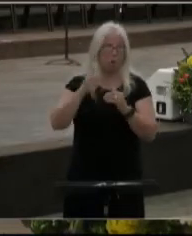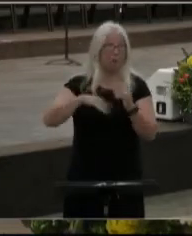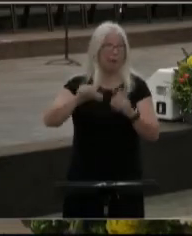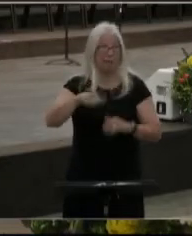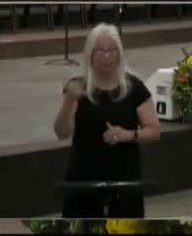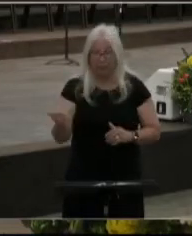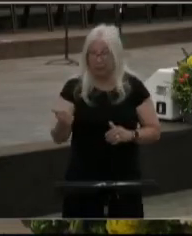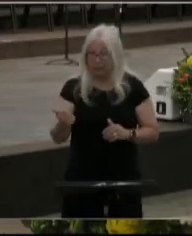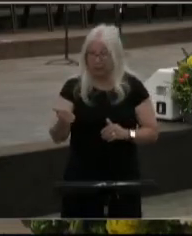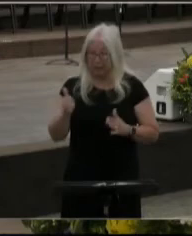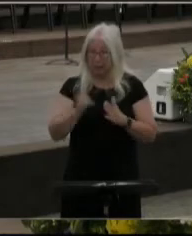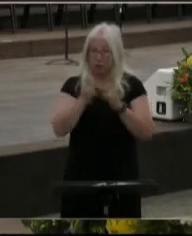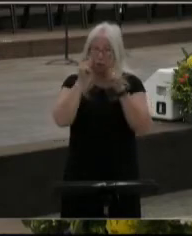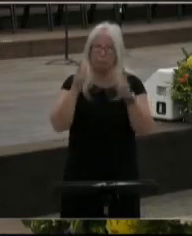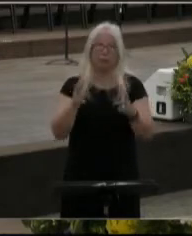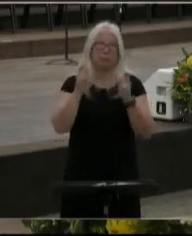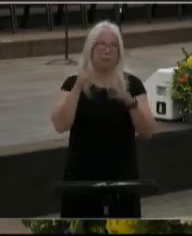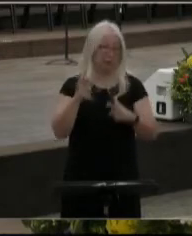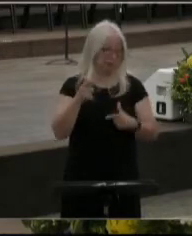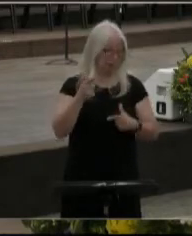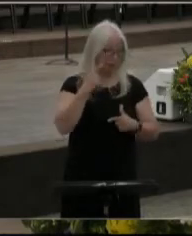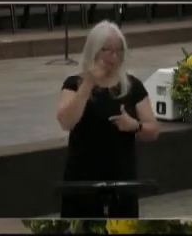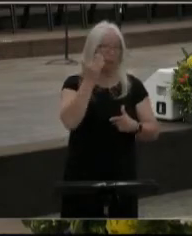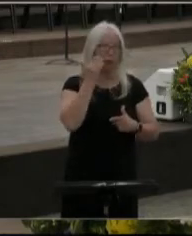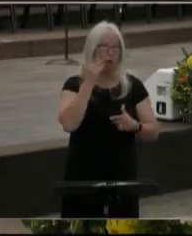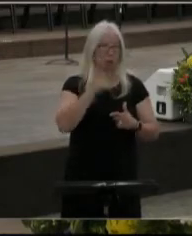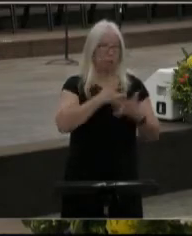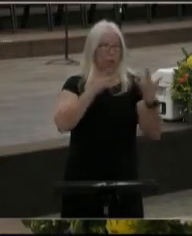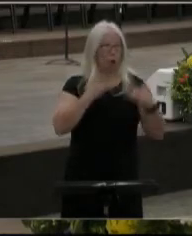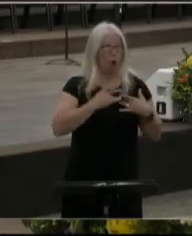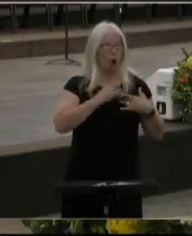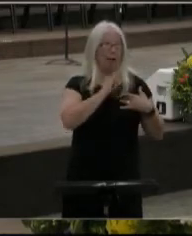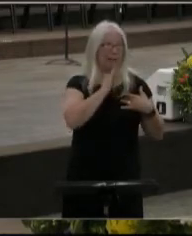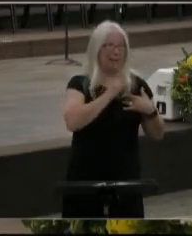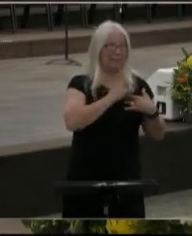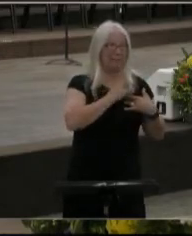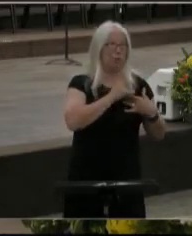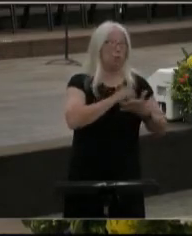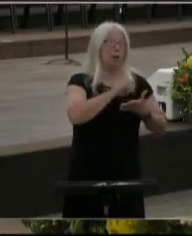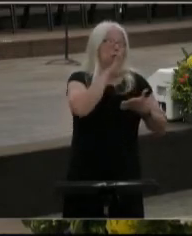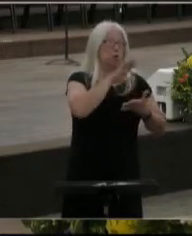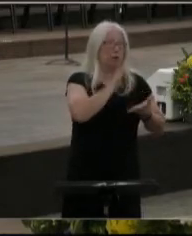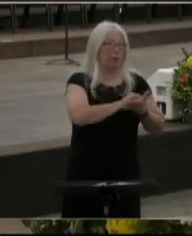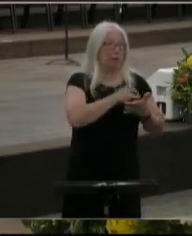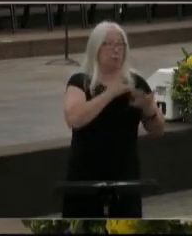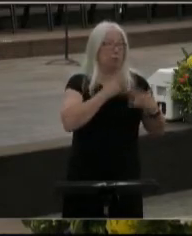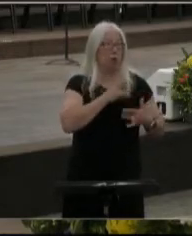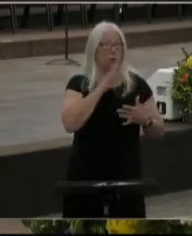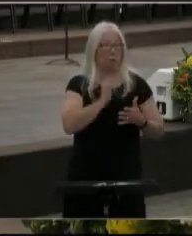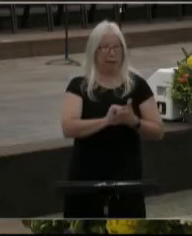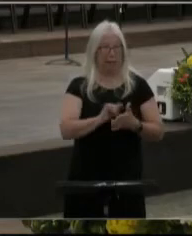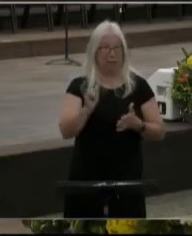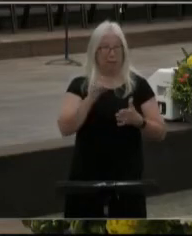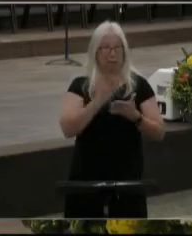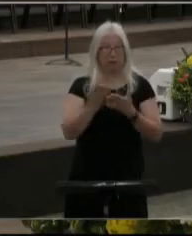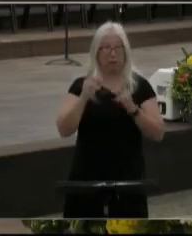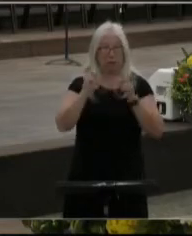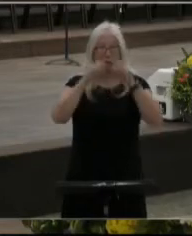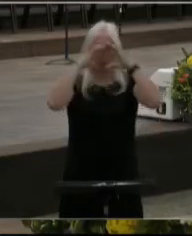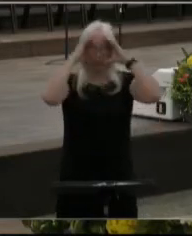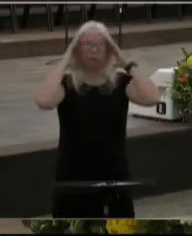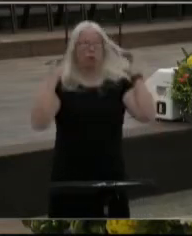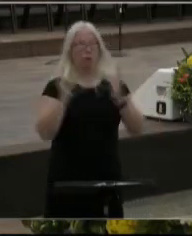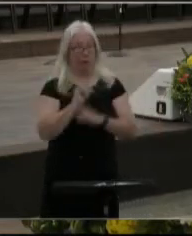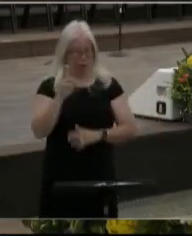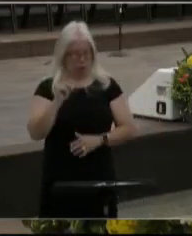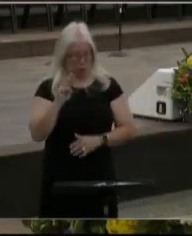anything. It's just amazing, because He knows that where my heart is, that's where my treasure is, that's where my heart's going to be. So let me give you some things, going